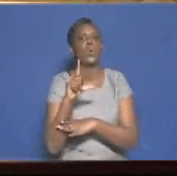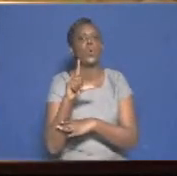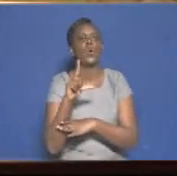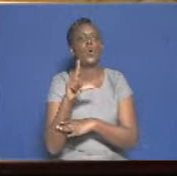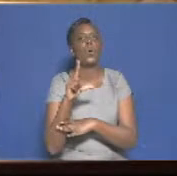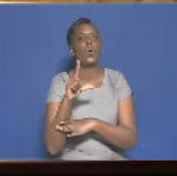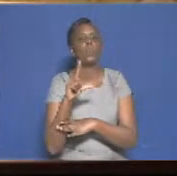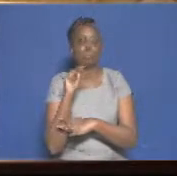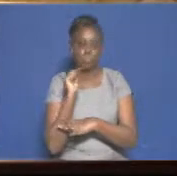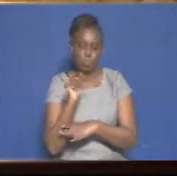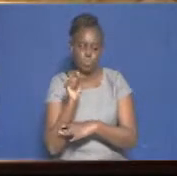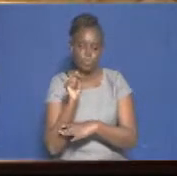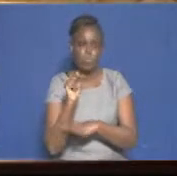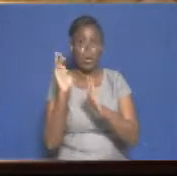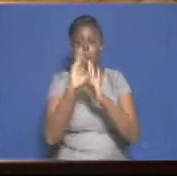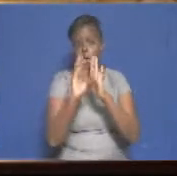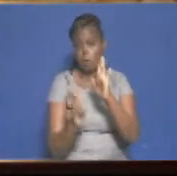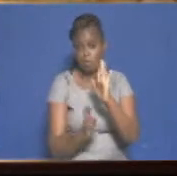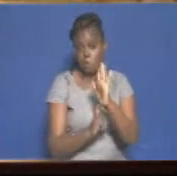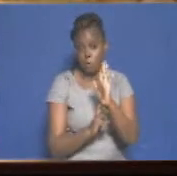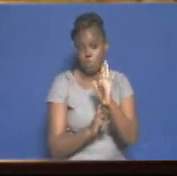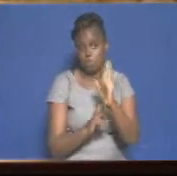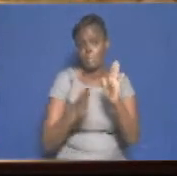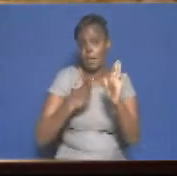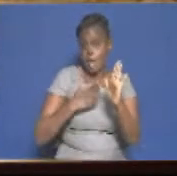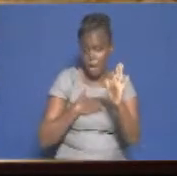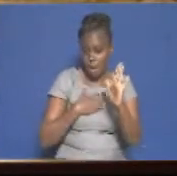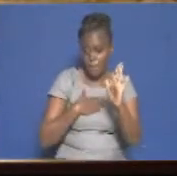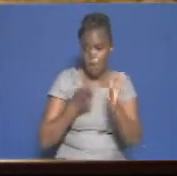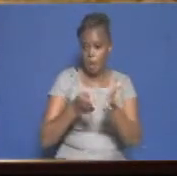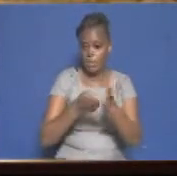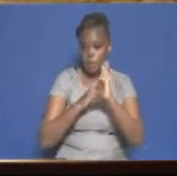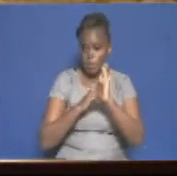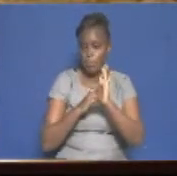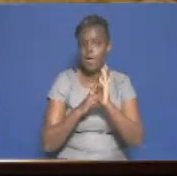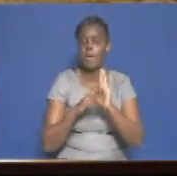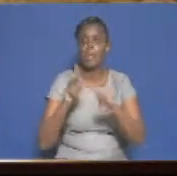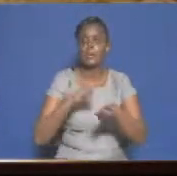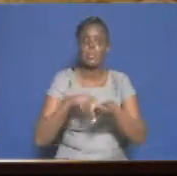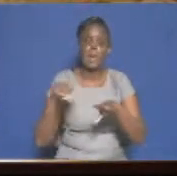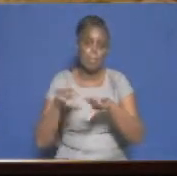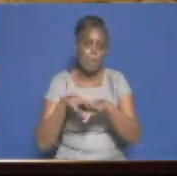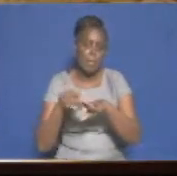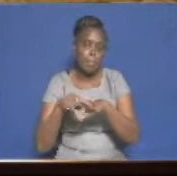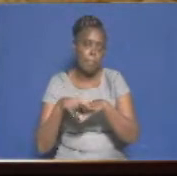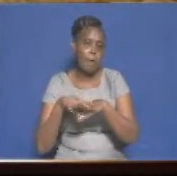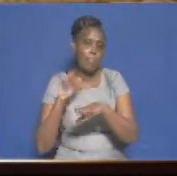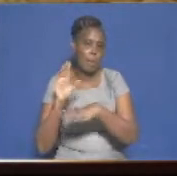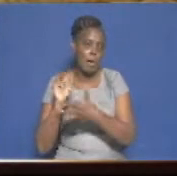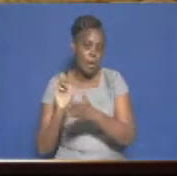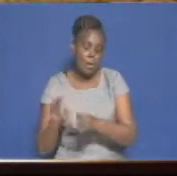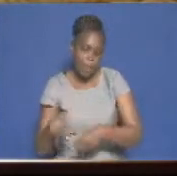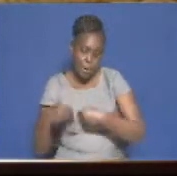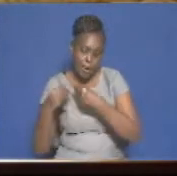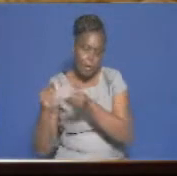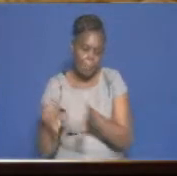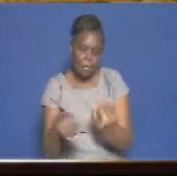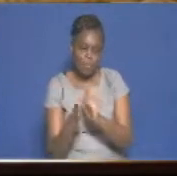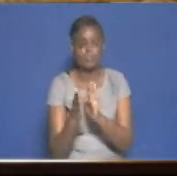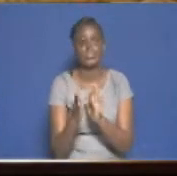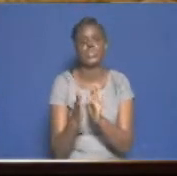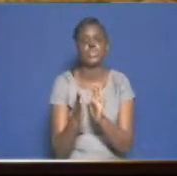And in fact, the provisions in our standing orders requiring that when a member is being discharged, that he should be given an